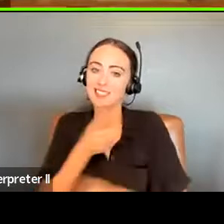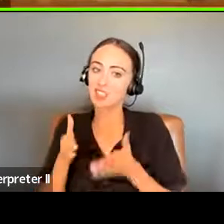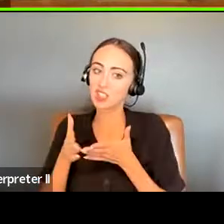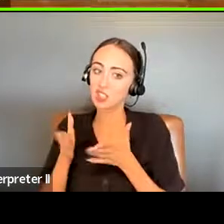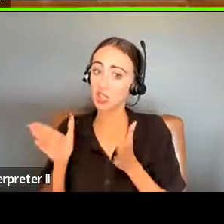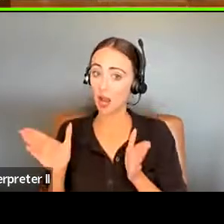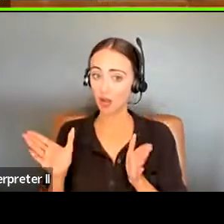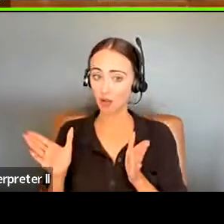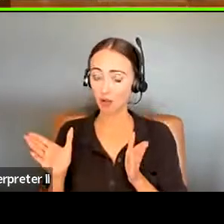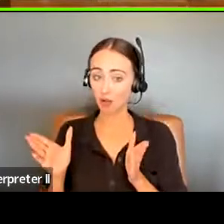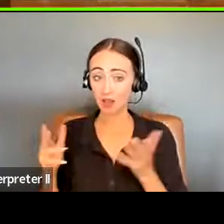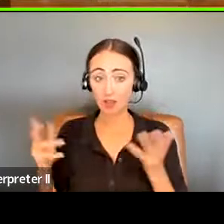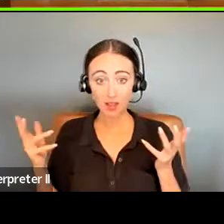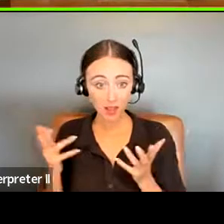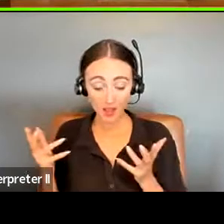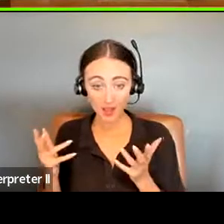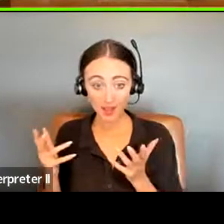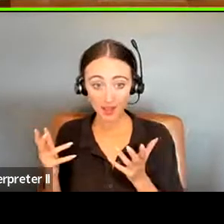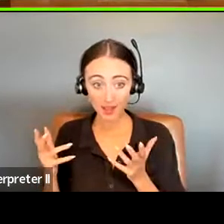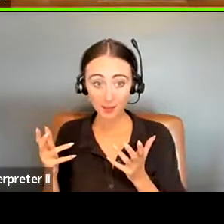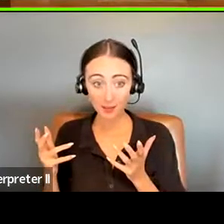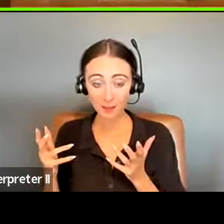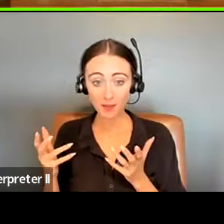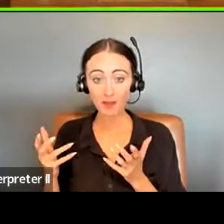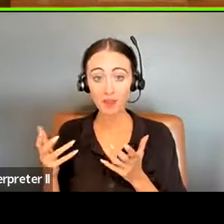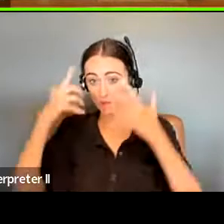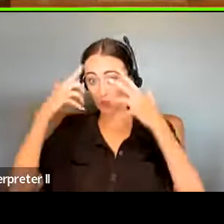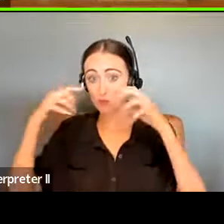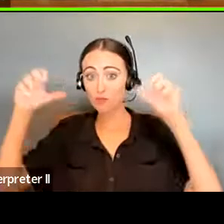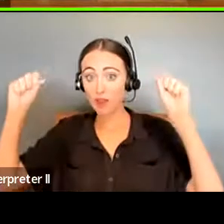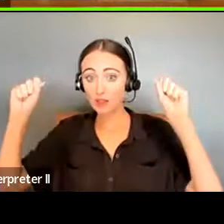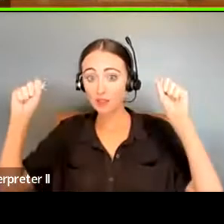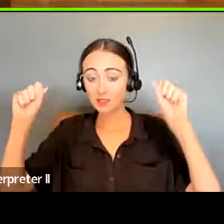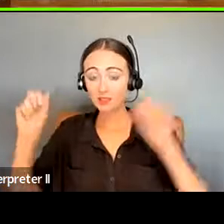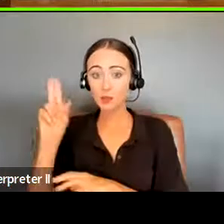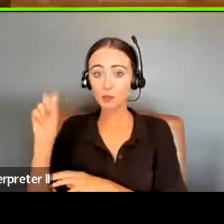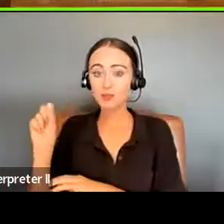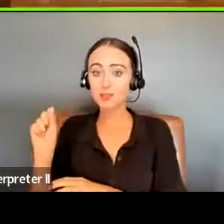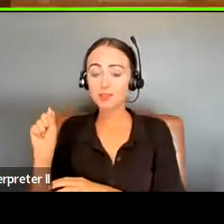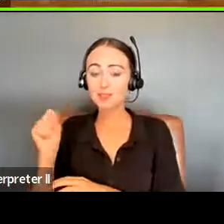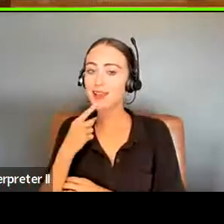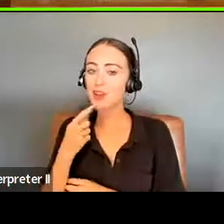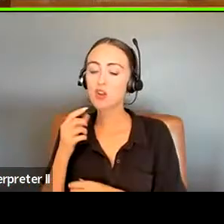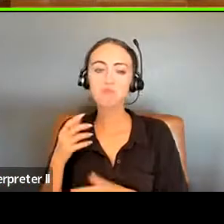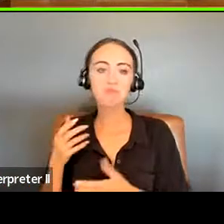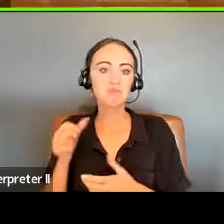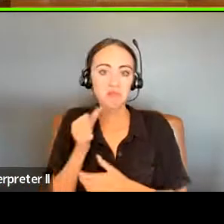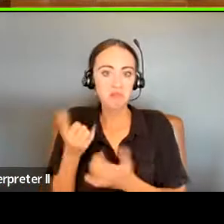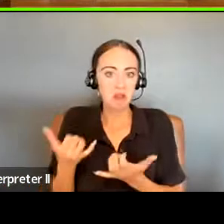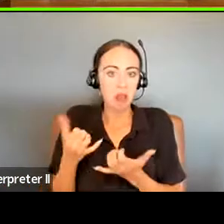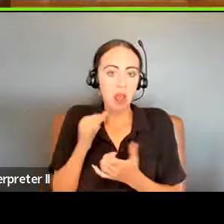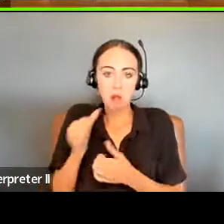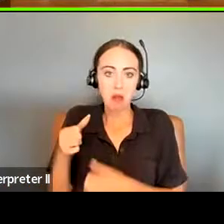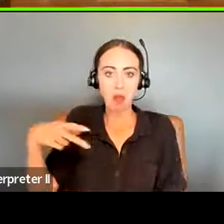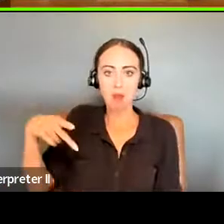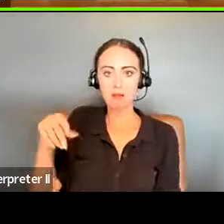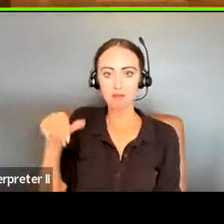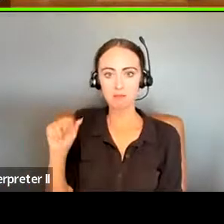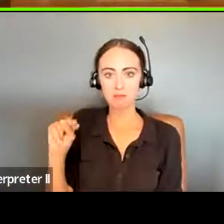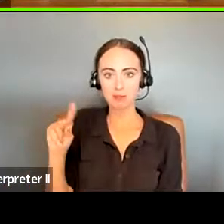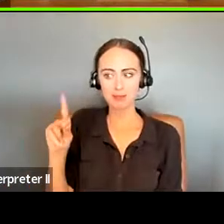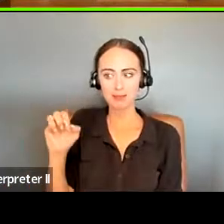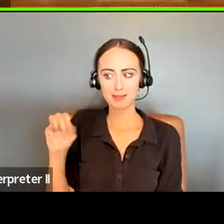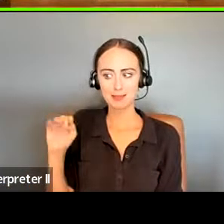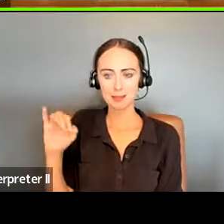And that is that the President of the United States says we're no longer in a pandemic. I wonder if that